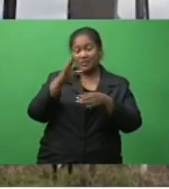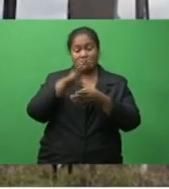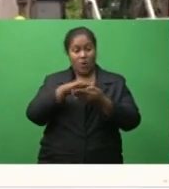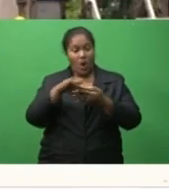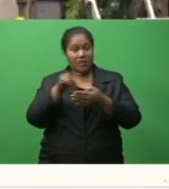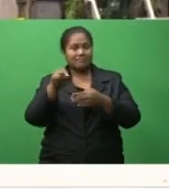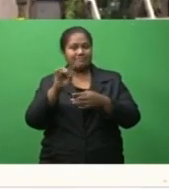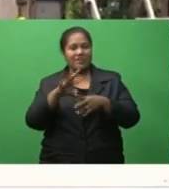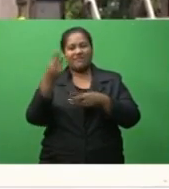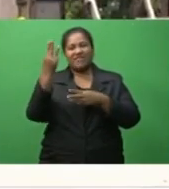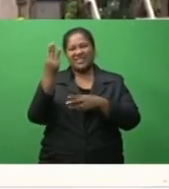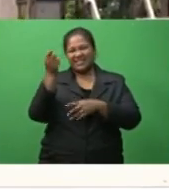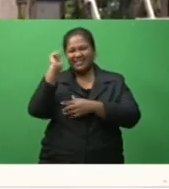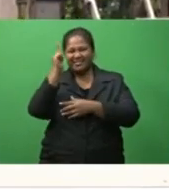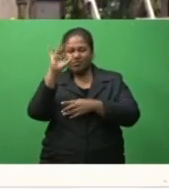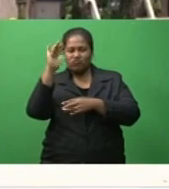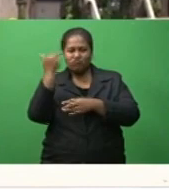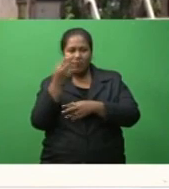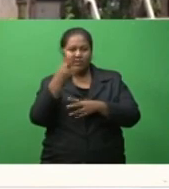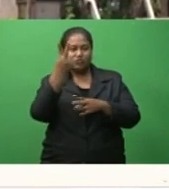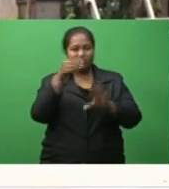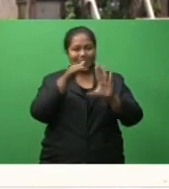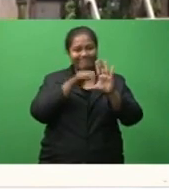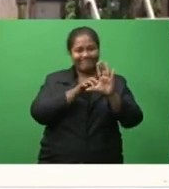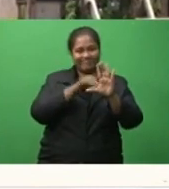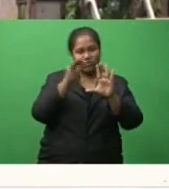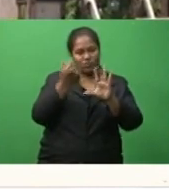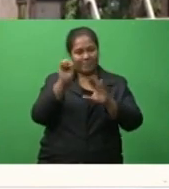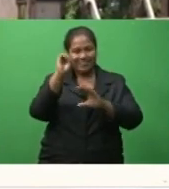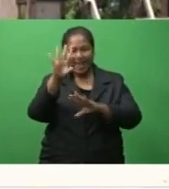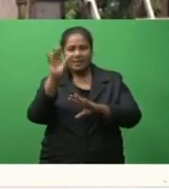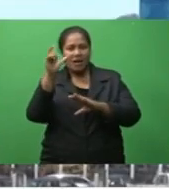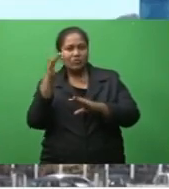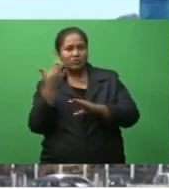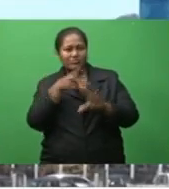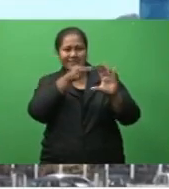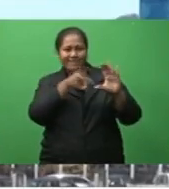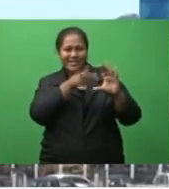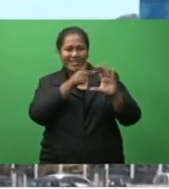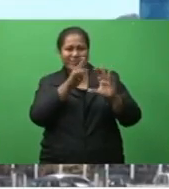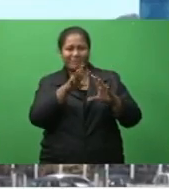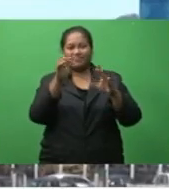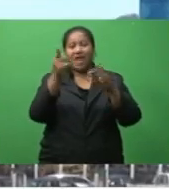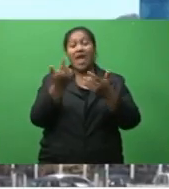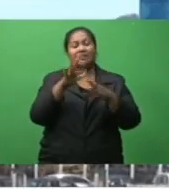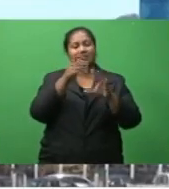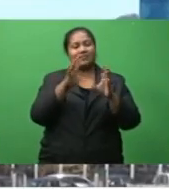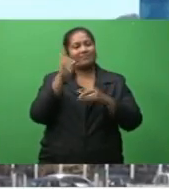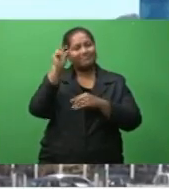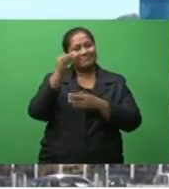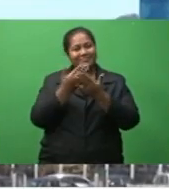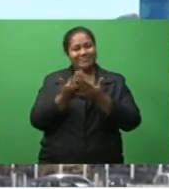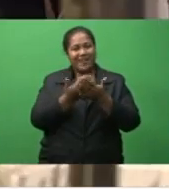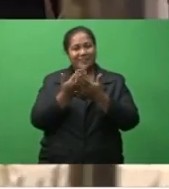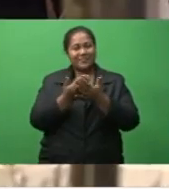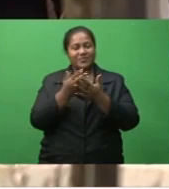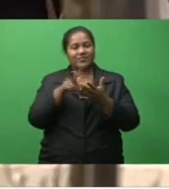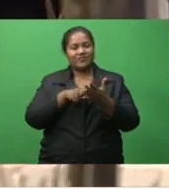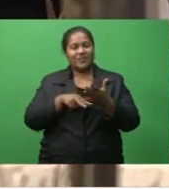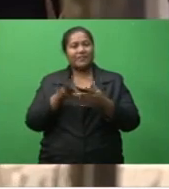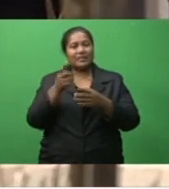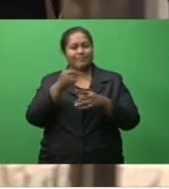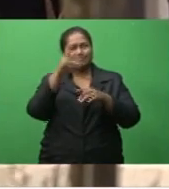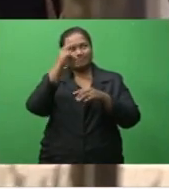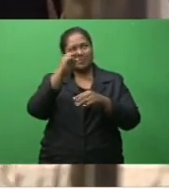have 3 lecture theatres, 2 computer labs, 10 classrooms with video conferencing facilities and a library. It will be able to accommodate